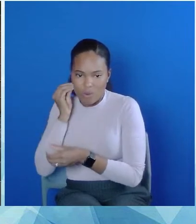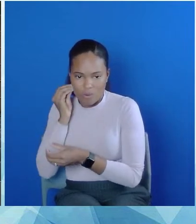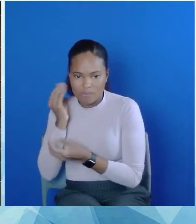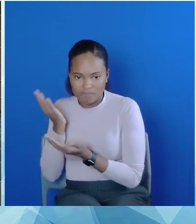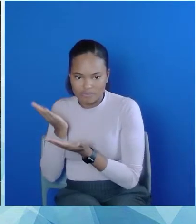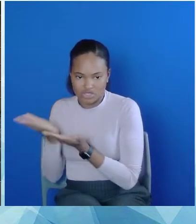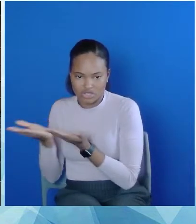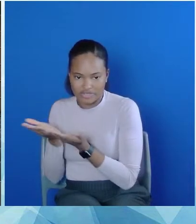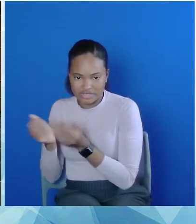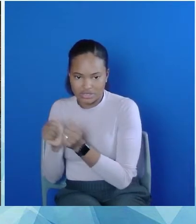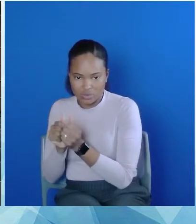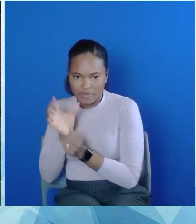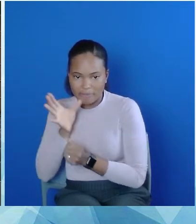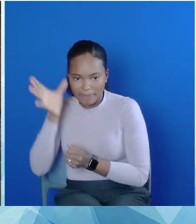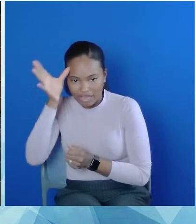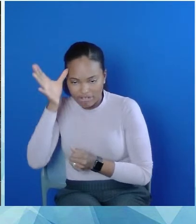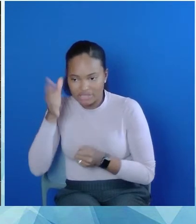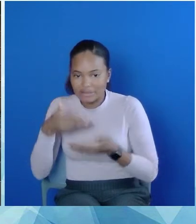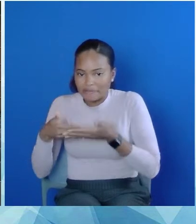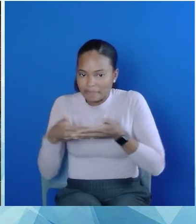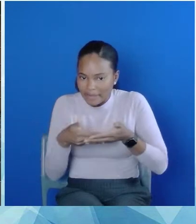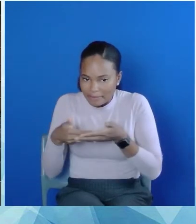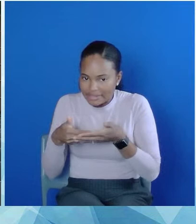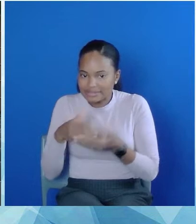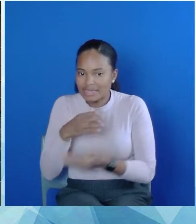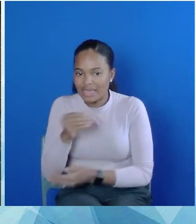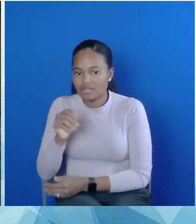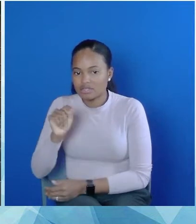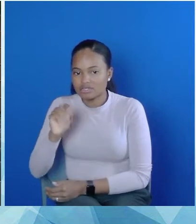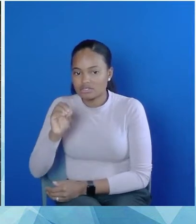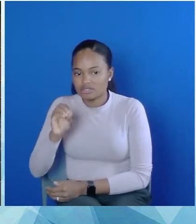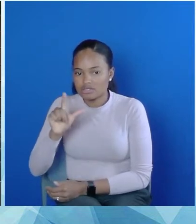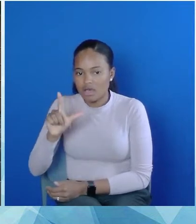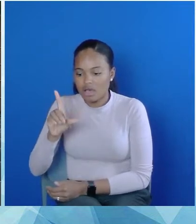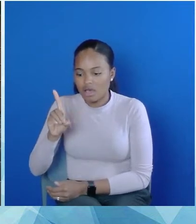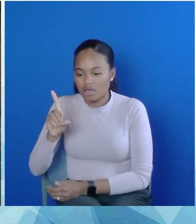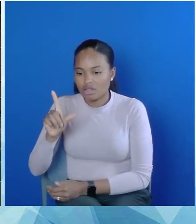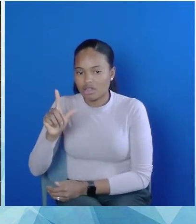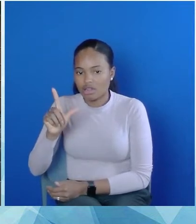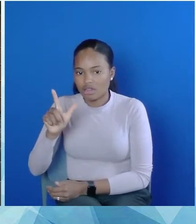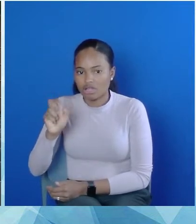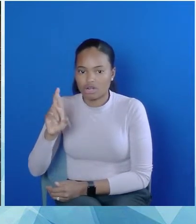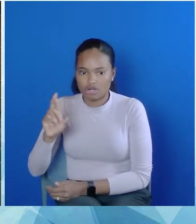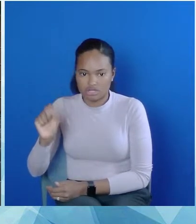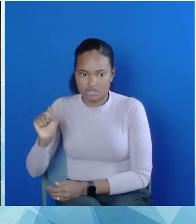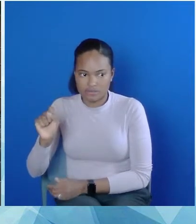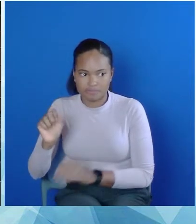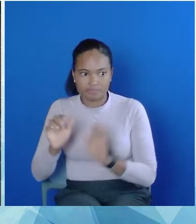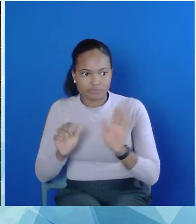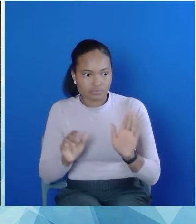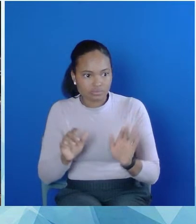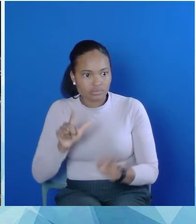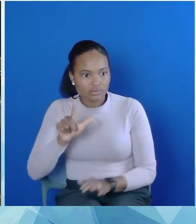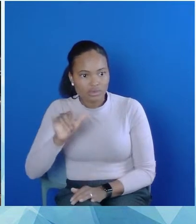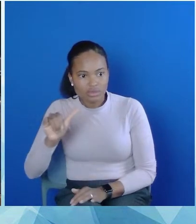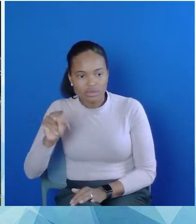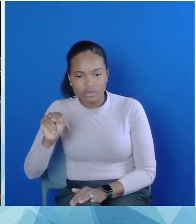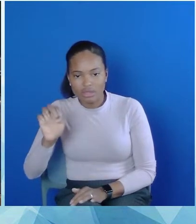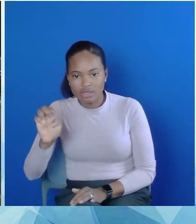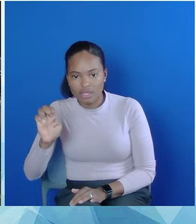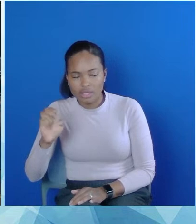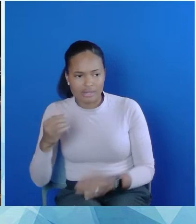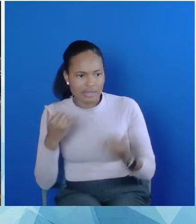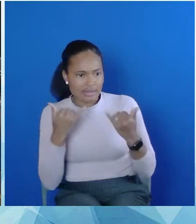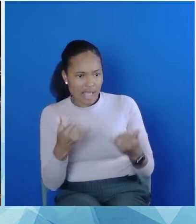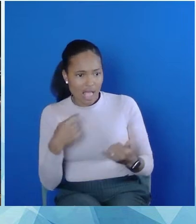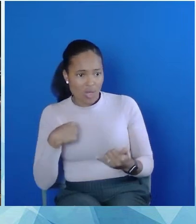homes with parents and infants and toddlers. Maria, since we're an LEA now, does